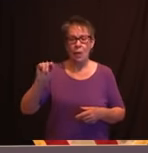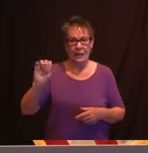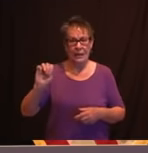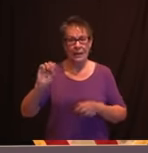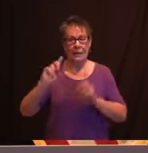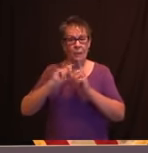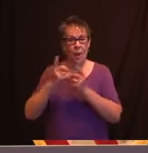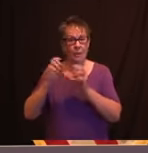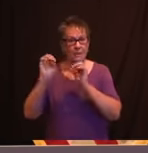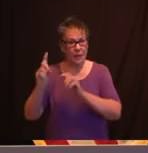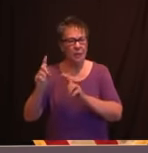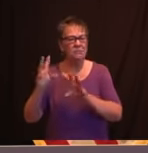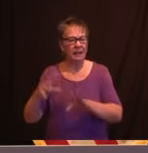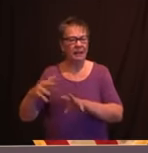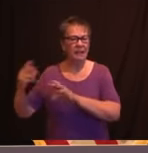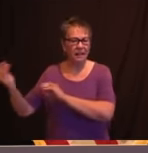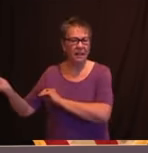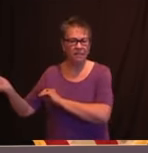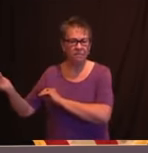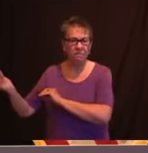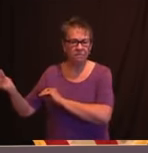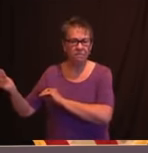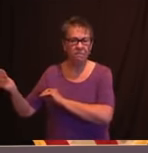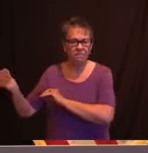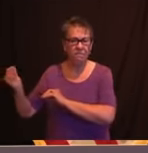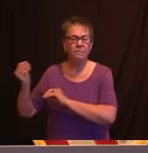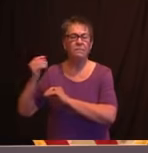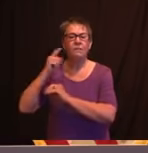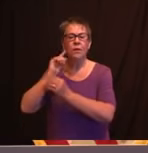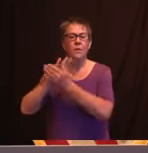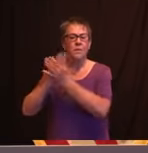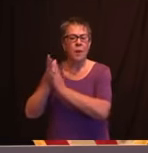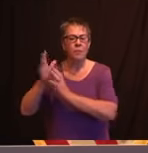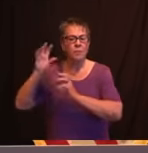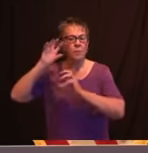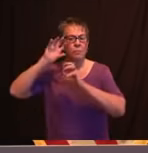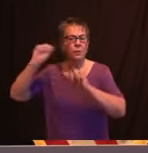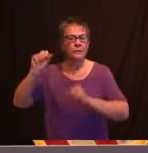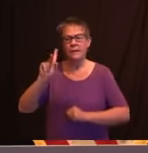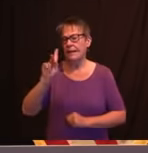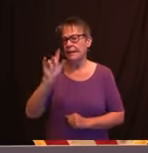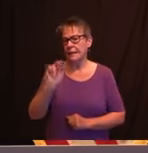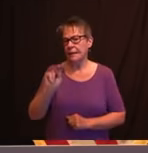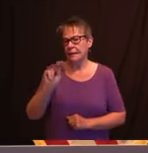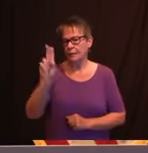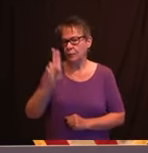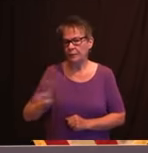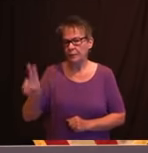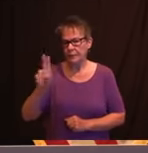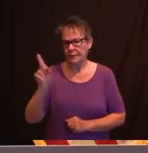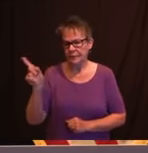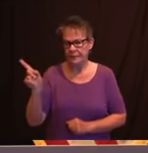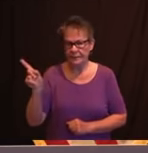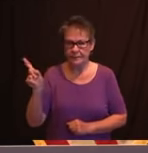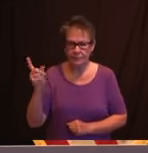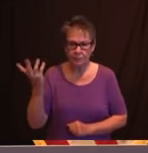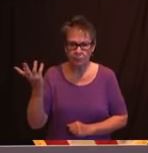one of the most important schools we've got in the state, especially in the teaching profession, but a big